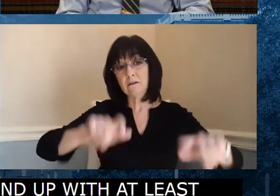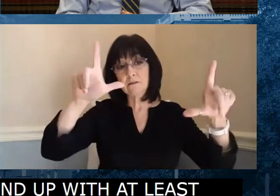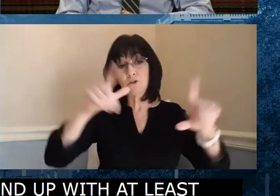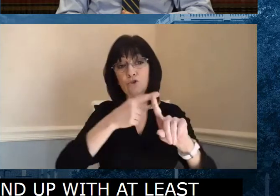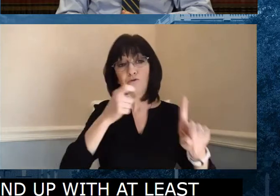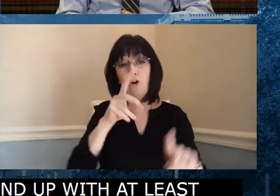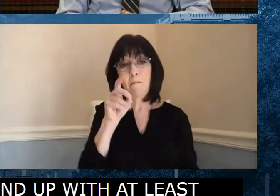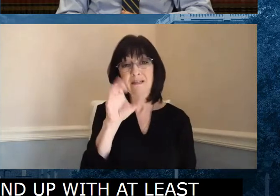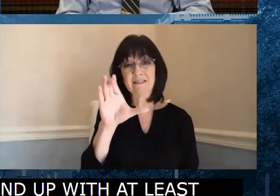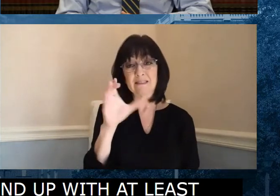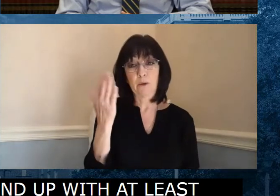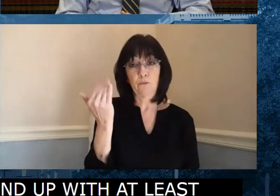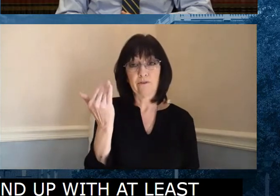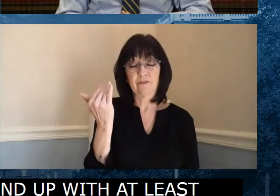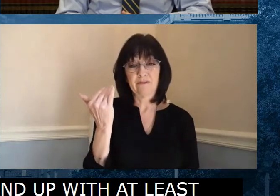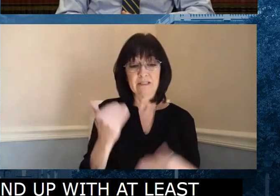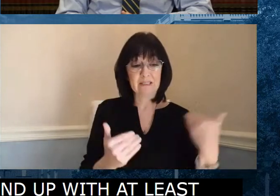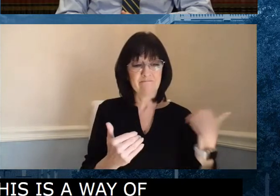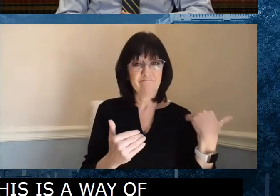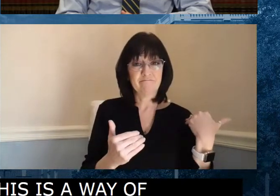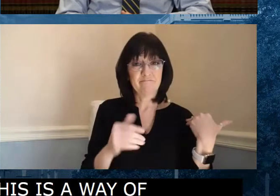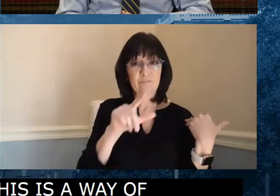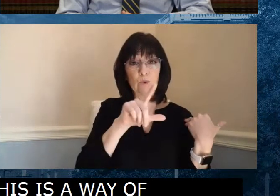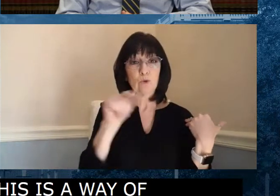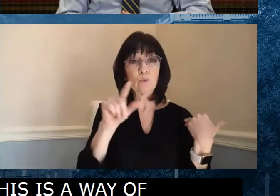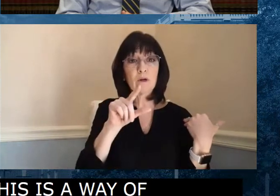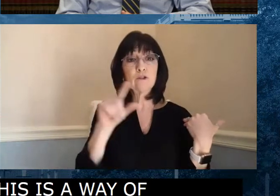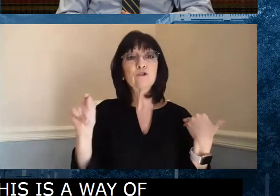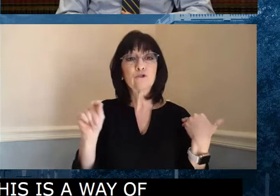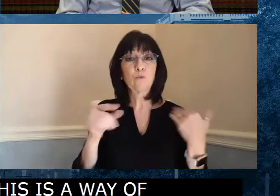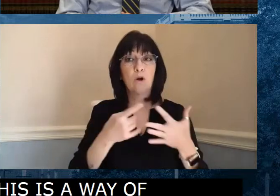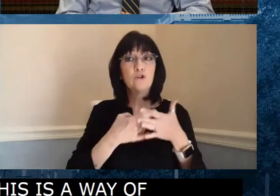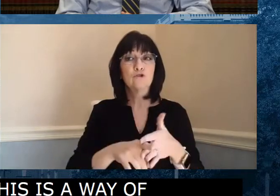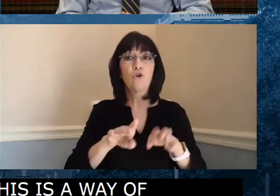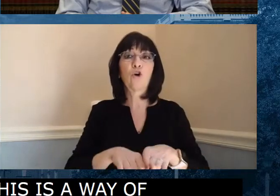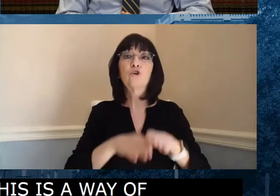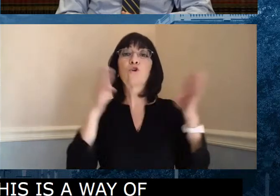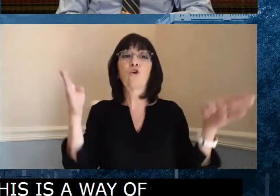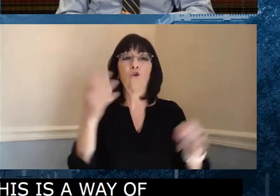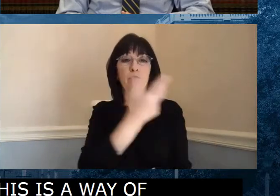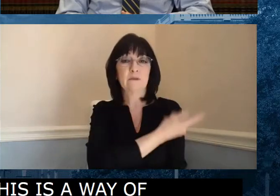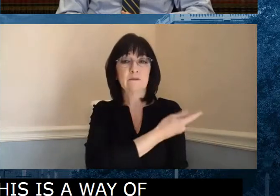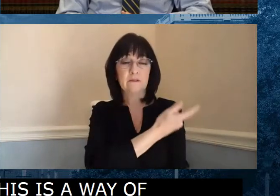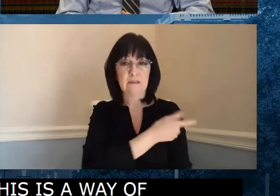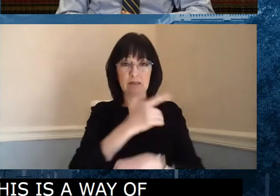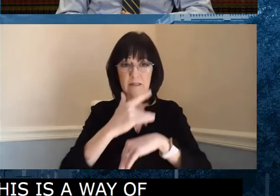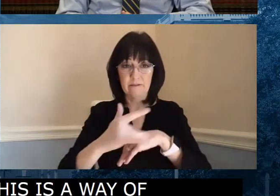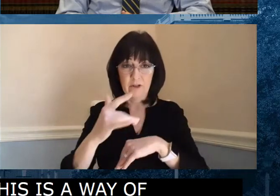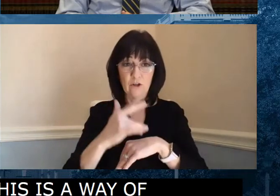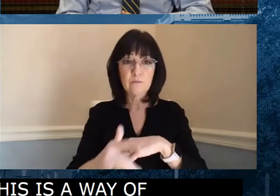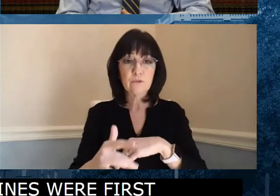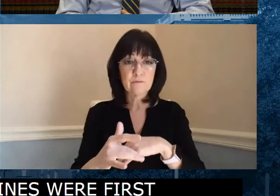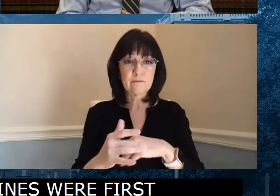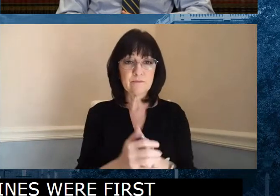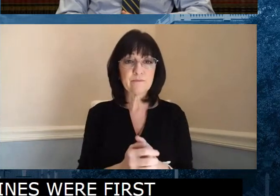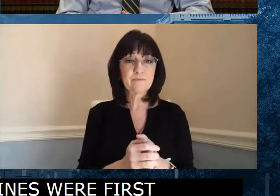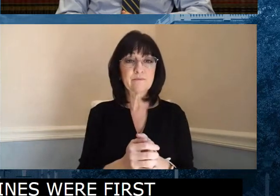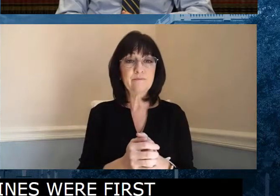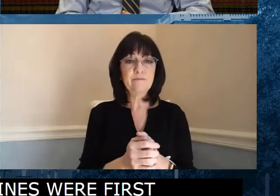were first available. You can see we hit 100,000 in 44 days, tripled